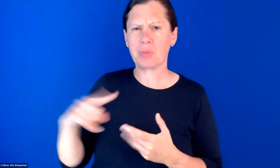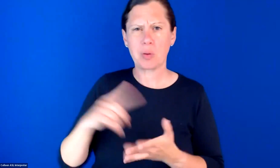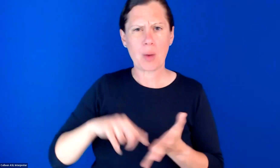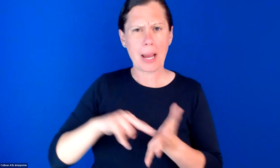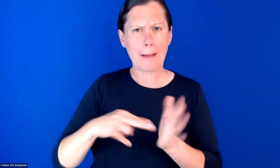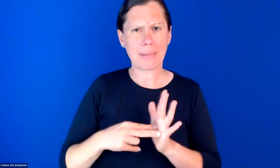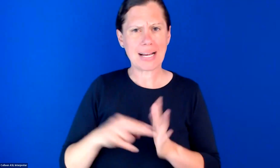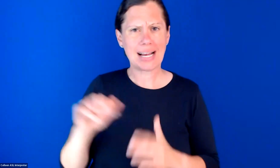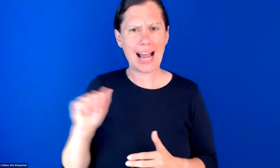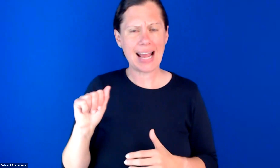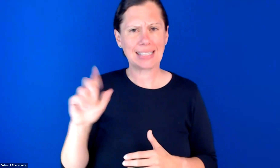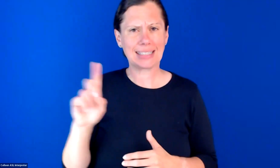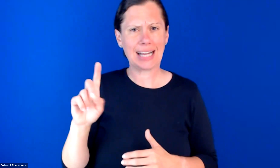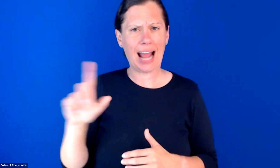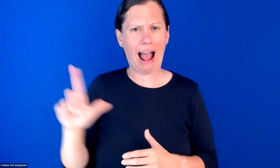Activities of daily living,